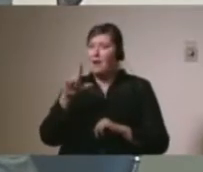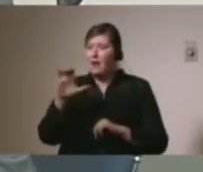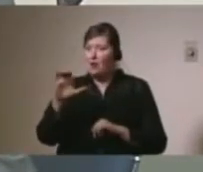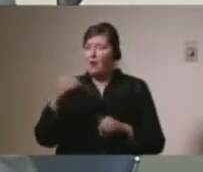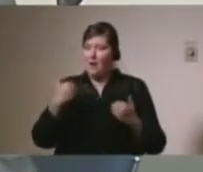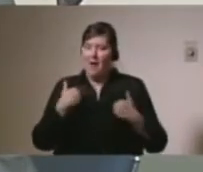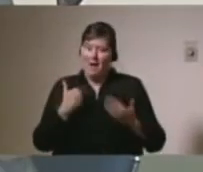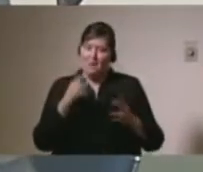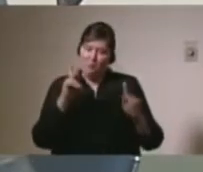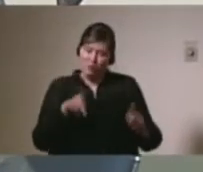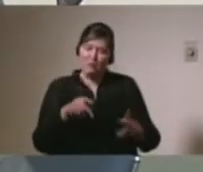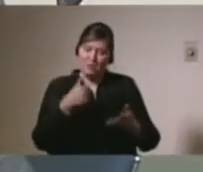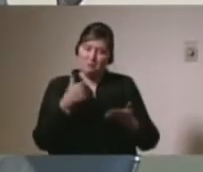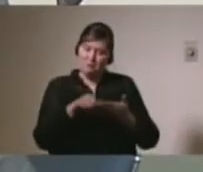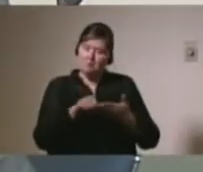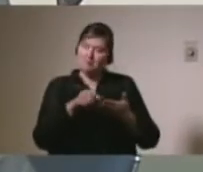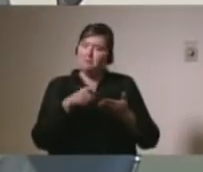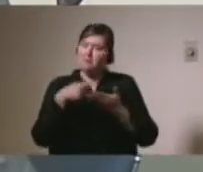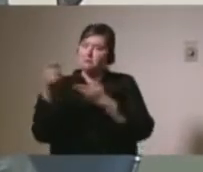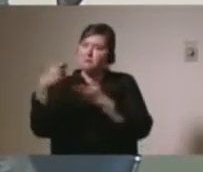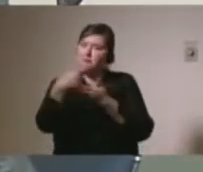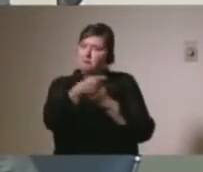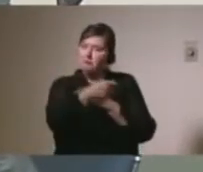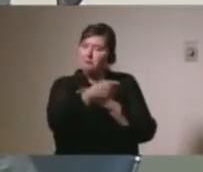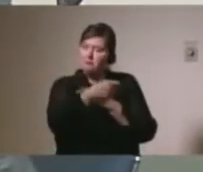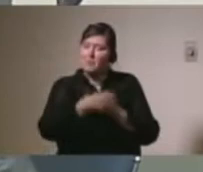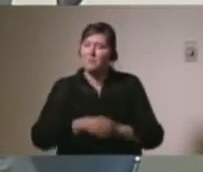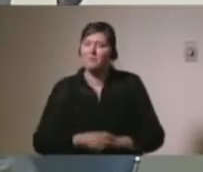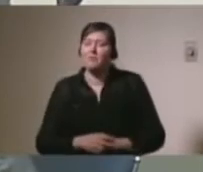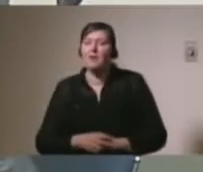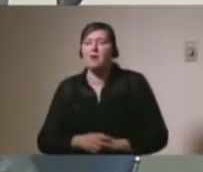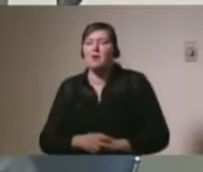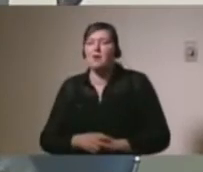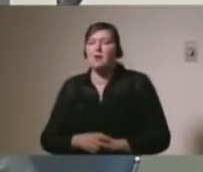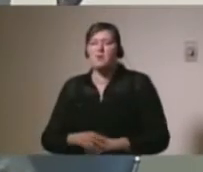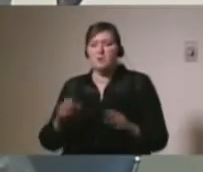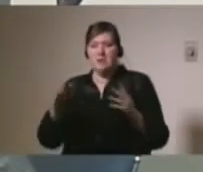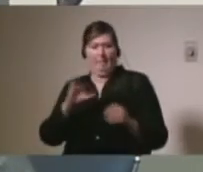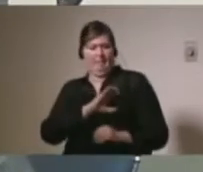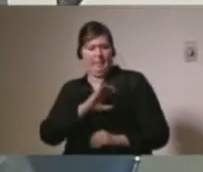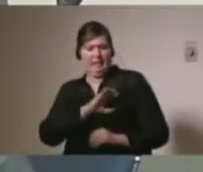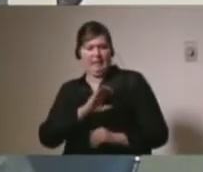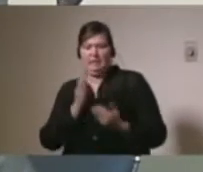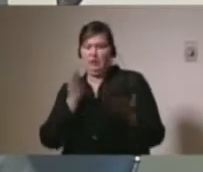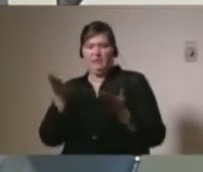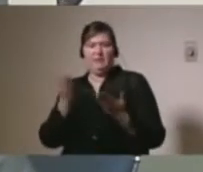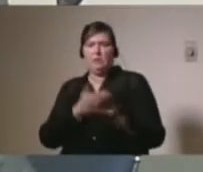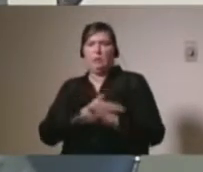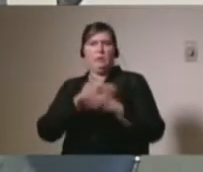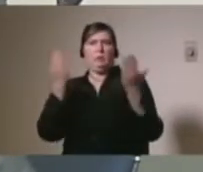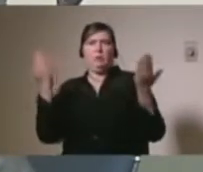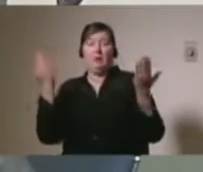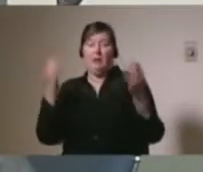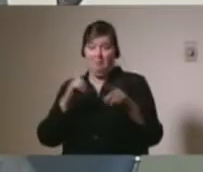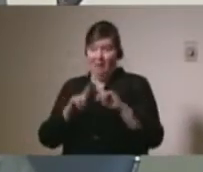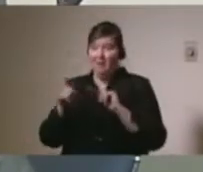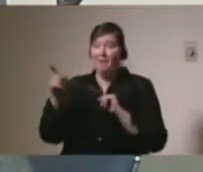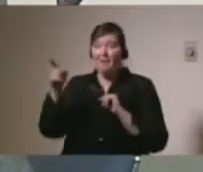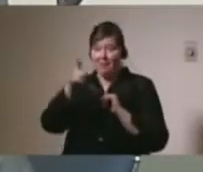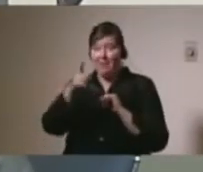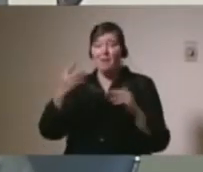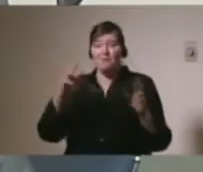The public administration is not there, but the letter carrier is there. There is no police service, but there is a letter carrier. So that offers